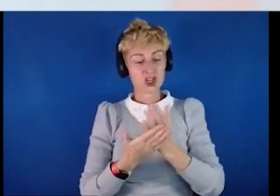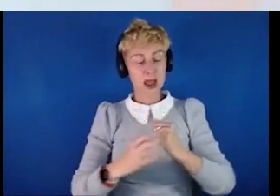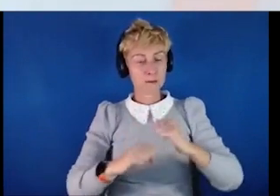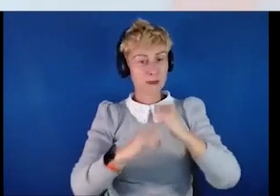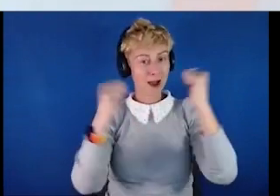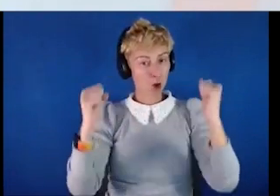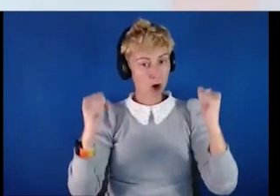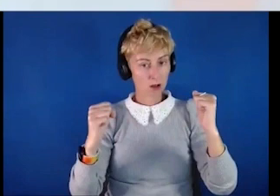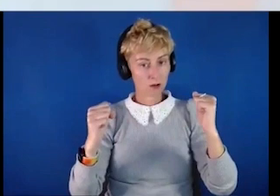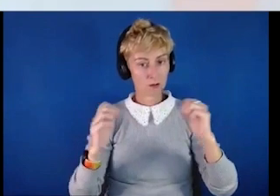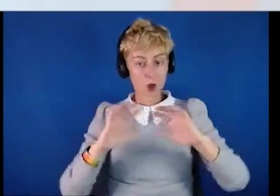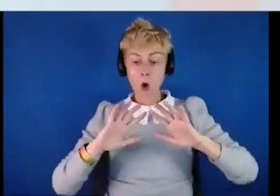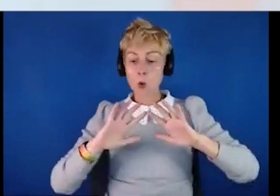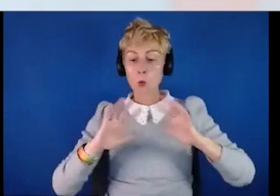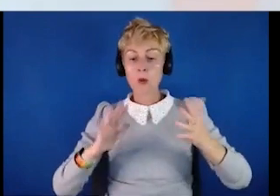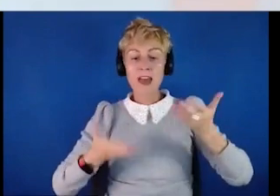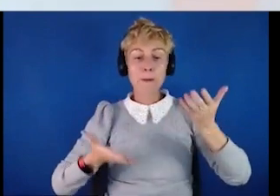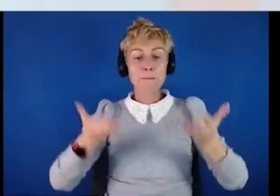unbiased,